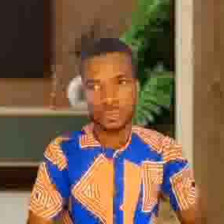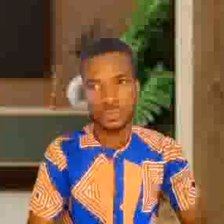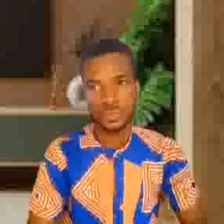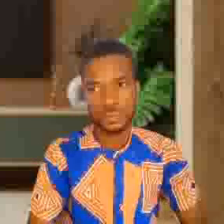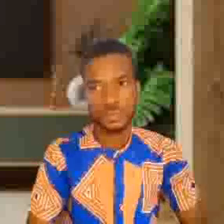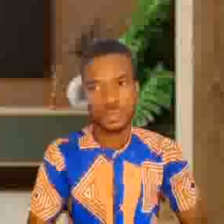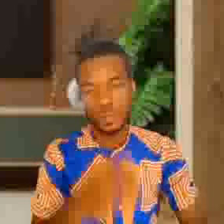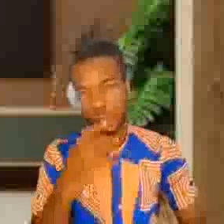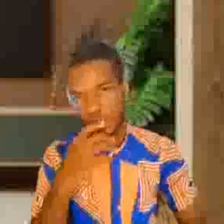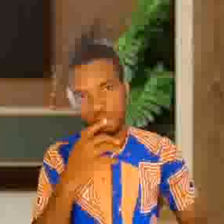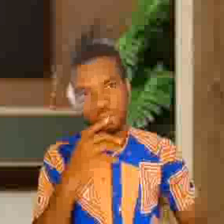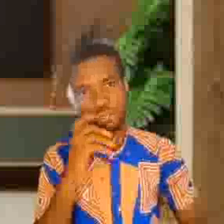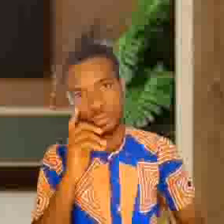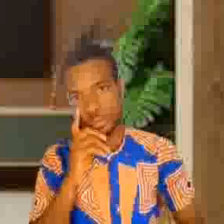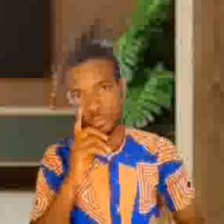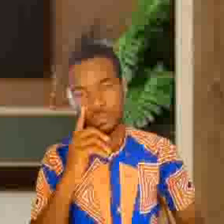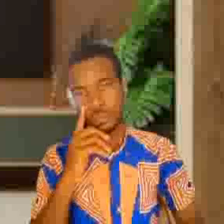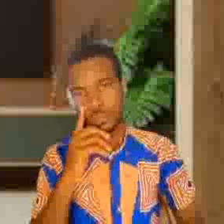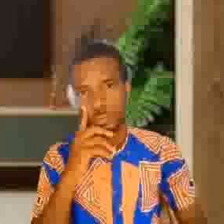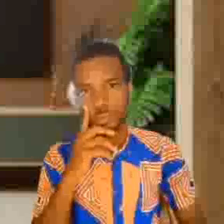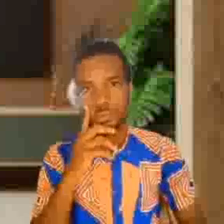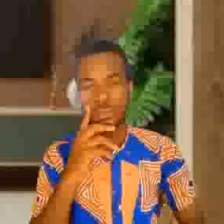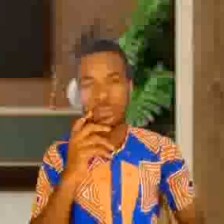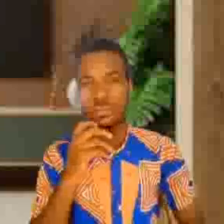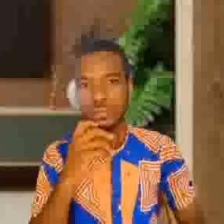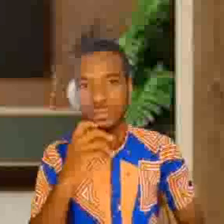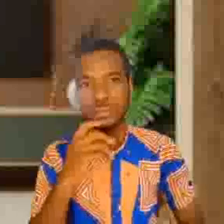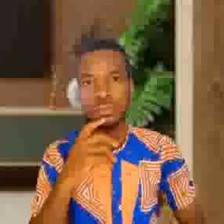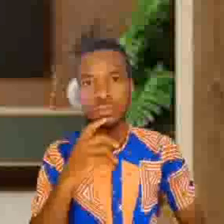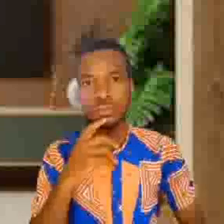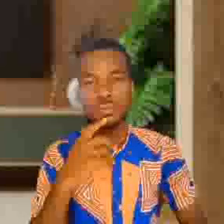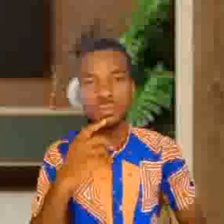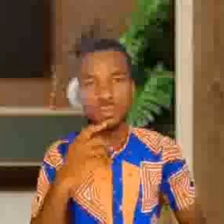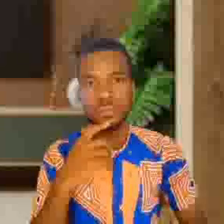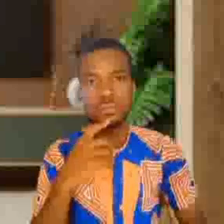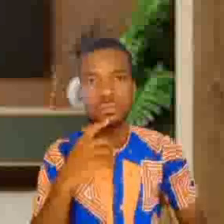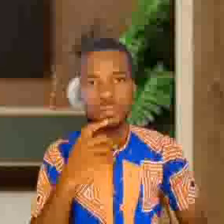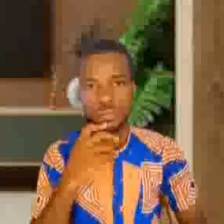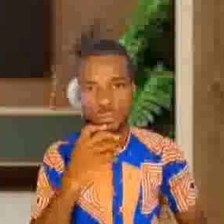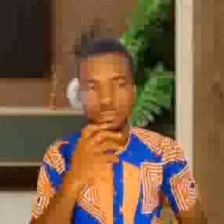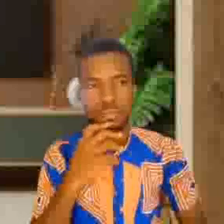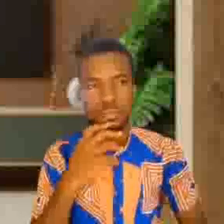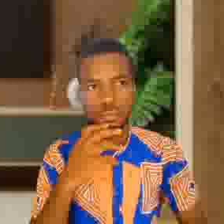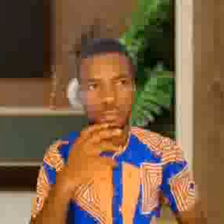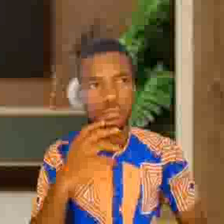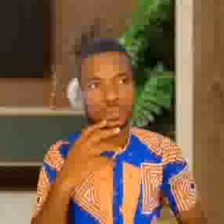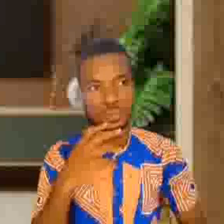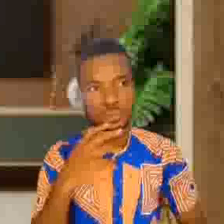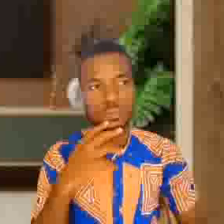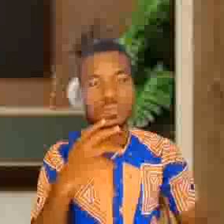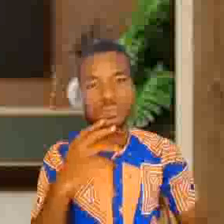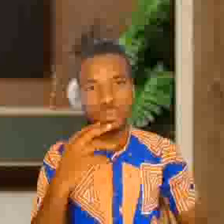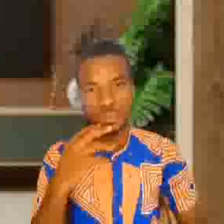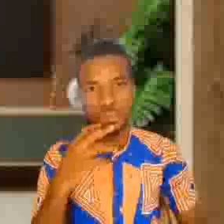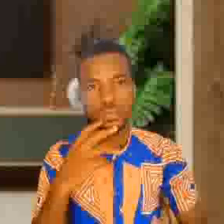You can be operating a wisdom plan which is based on the directives of God, and then that plan begins to expire. The flexibility to